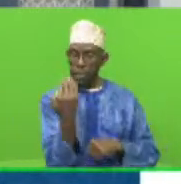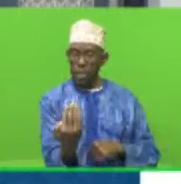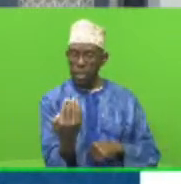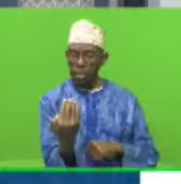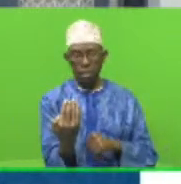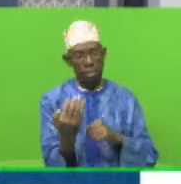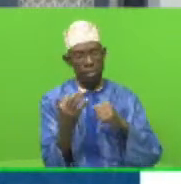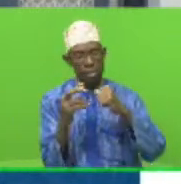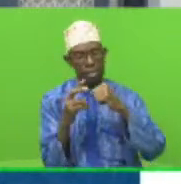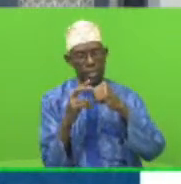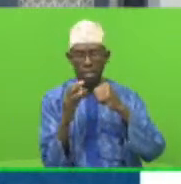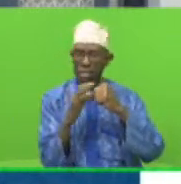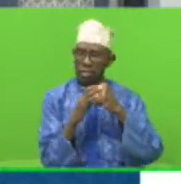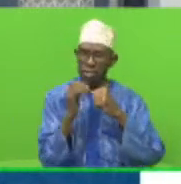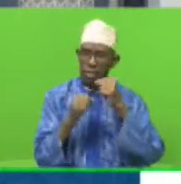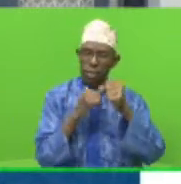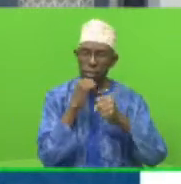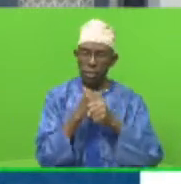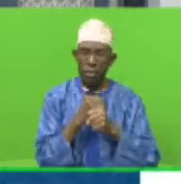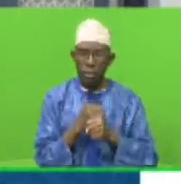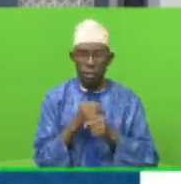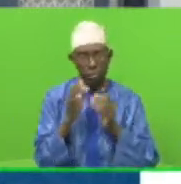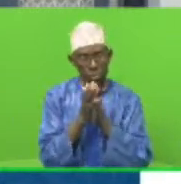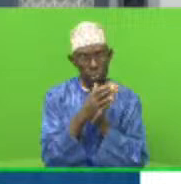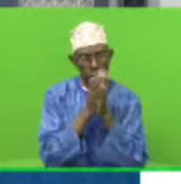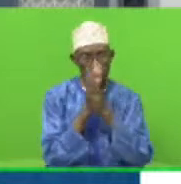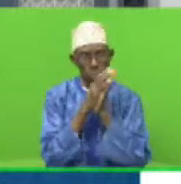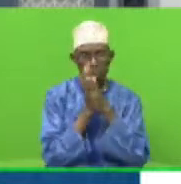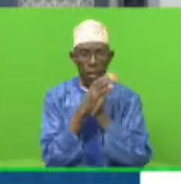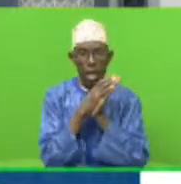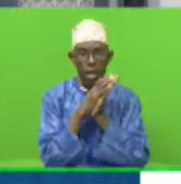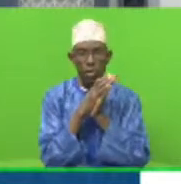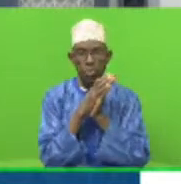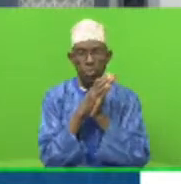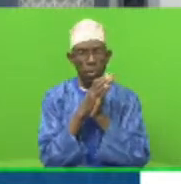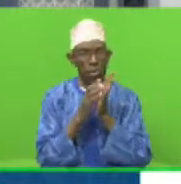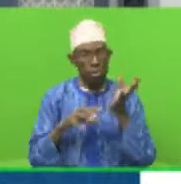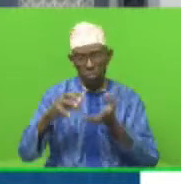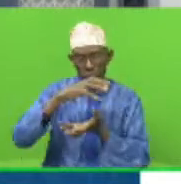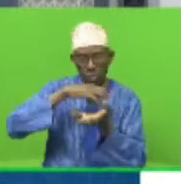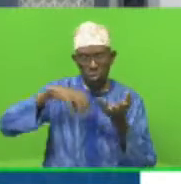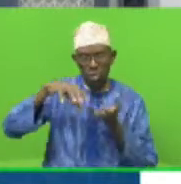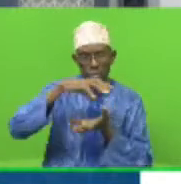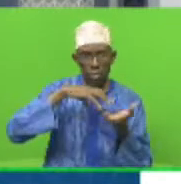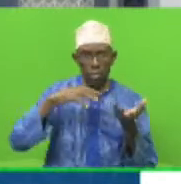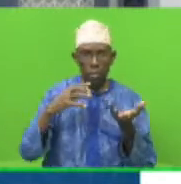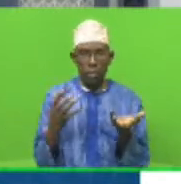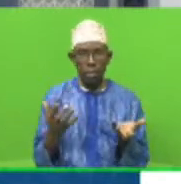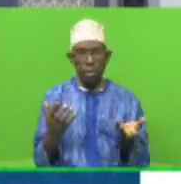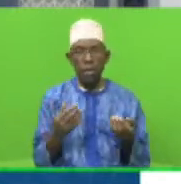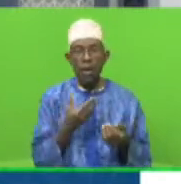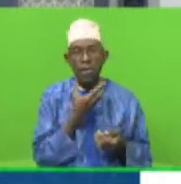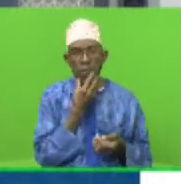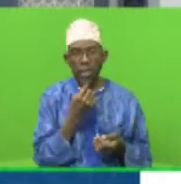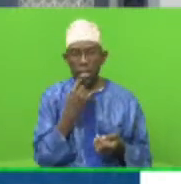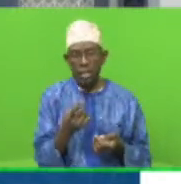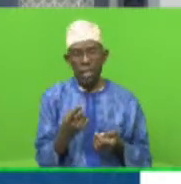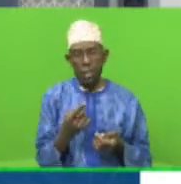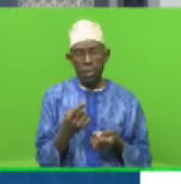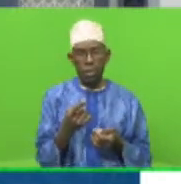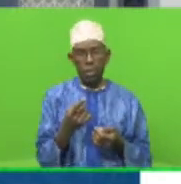about 7 or 8 years is reading this, and she gets confused. And whatever the father tries to